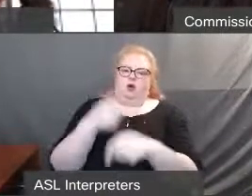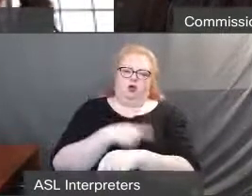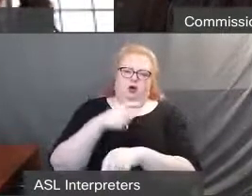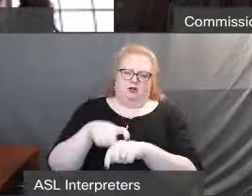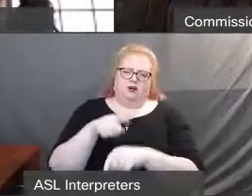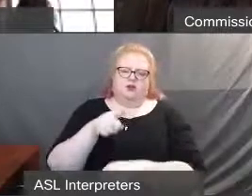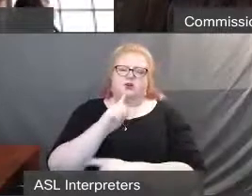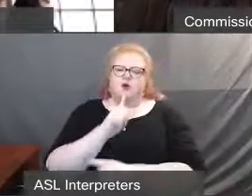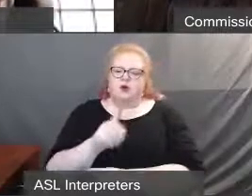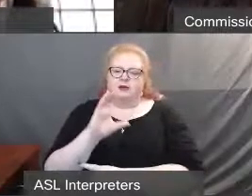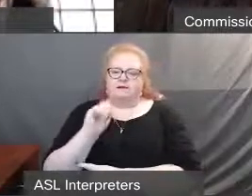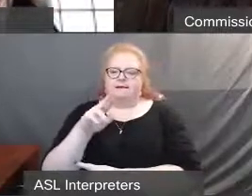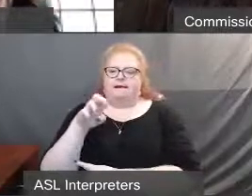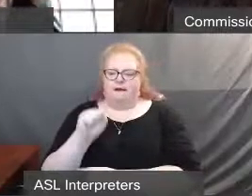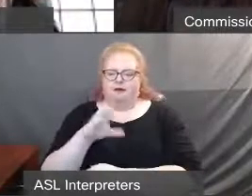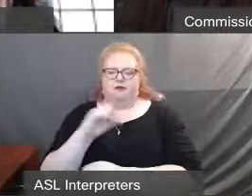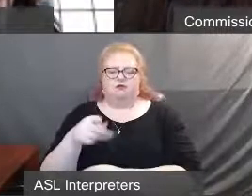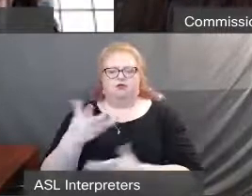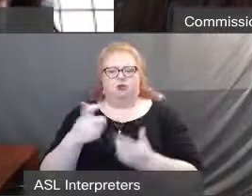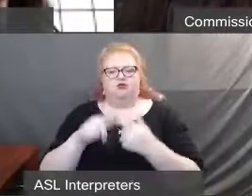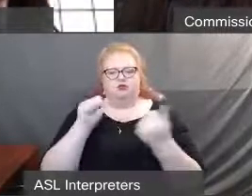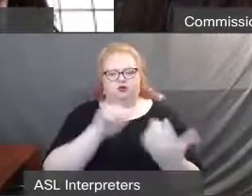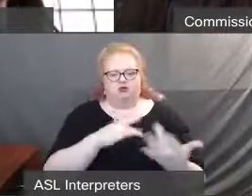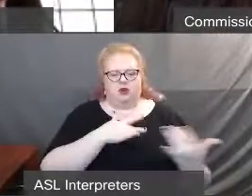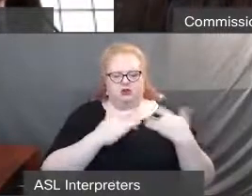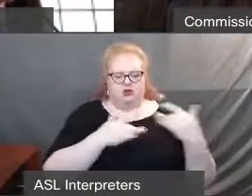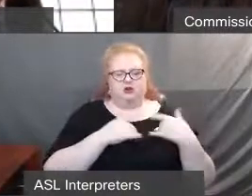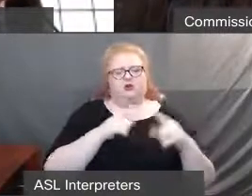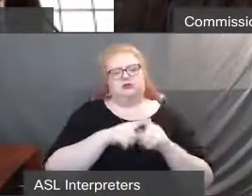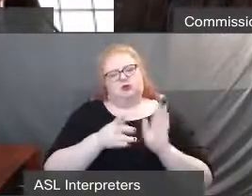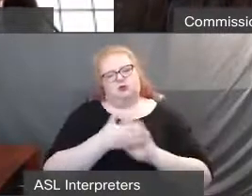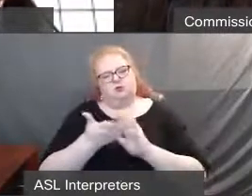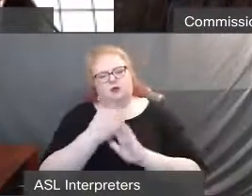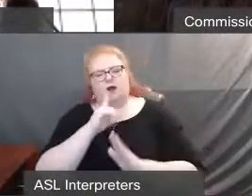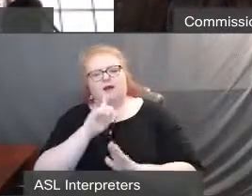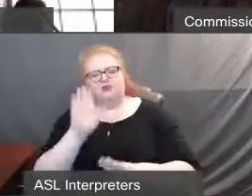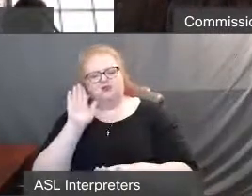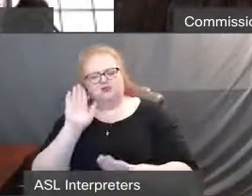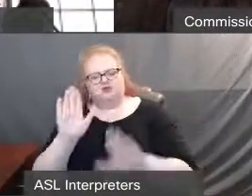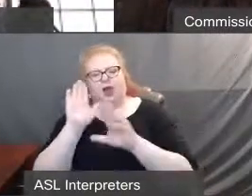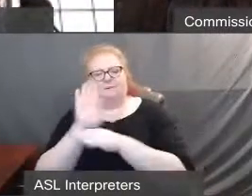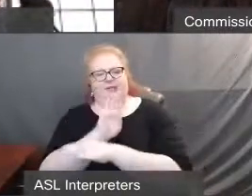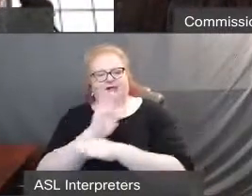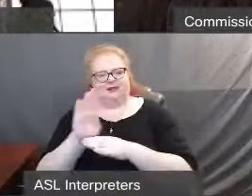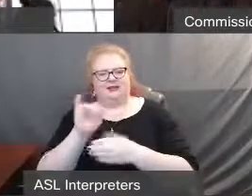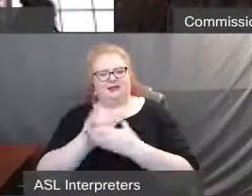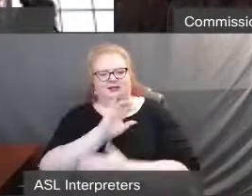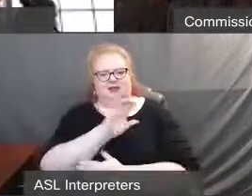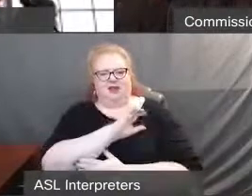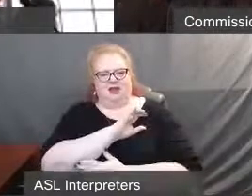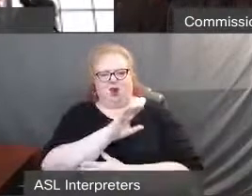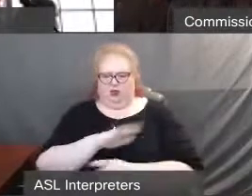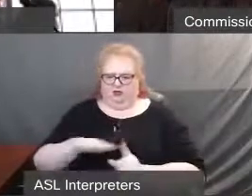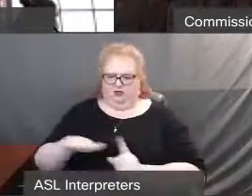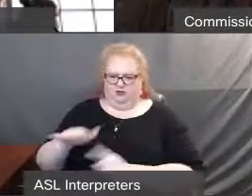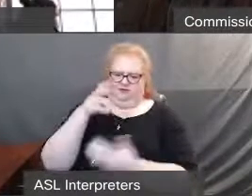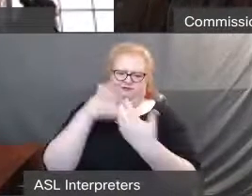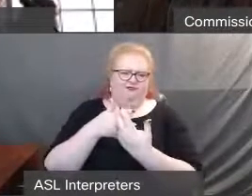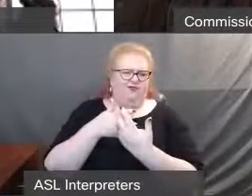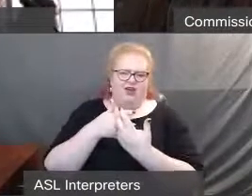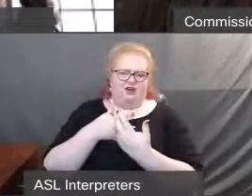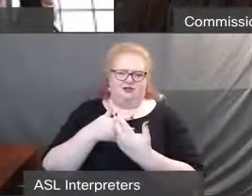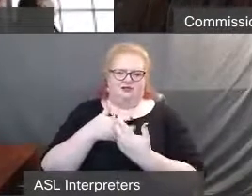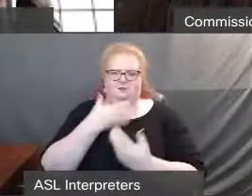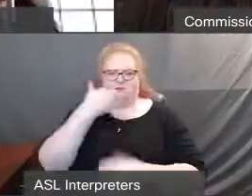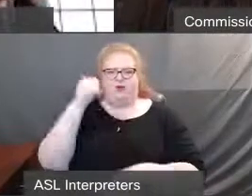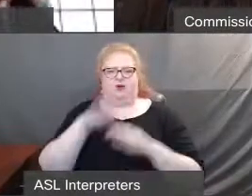she wants to address the concerns, but also wants to run a really great business that frankly fits the character of this location a lot better than a lot of